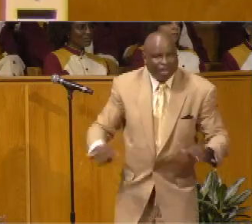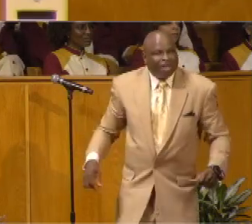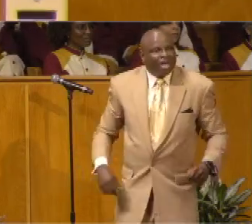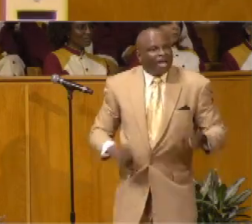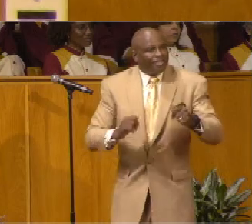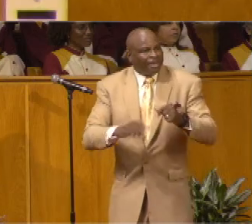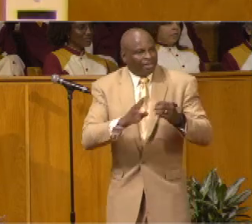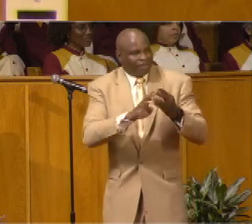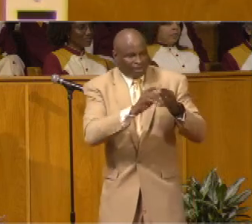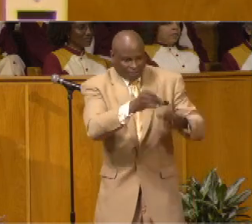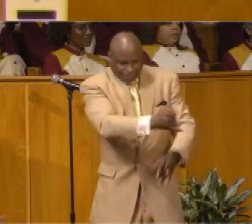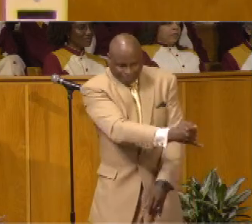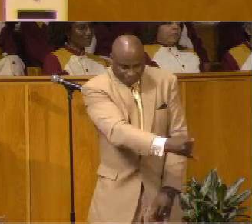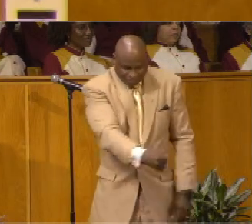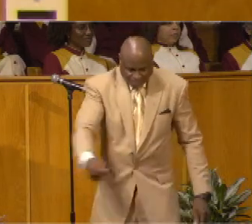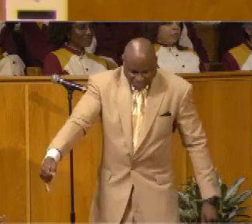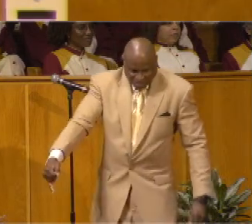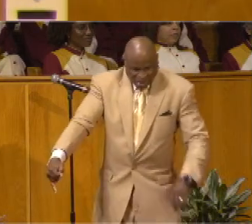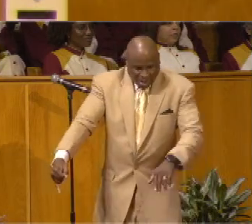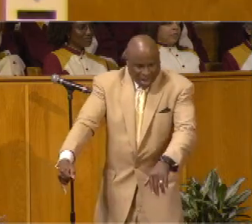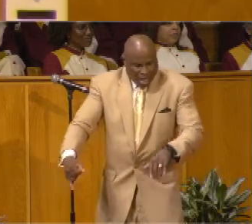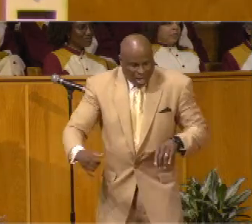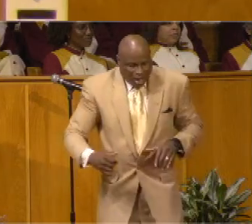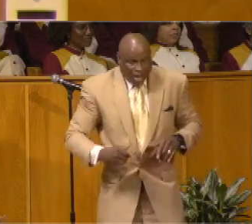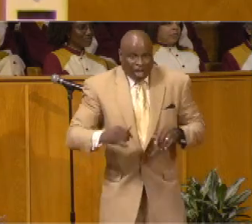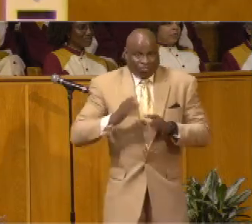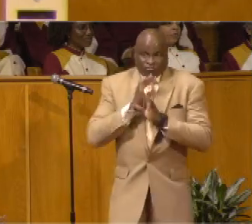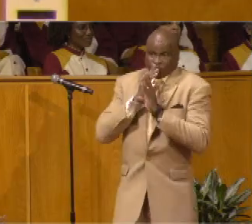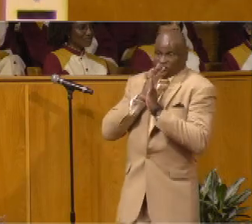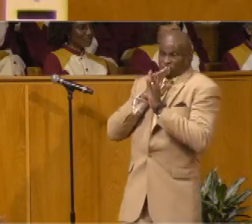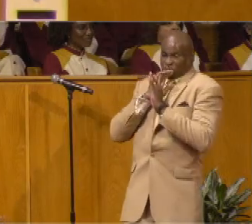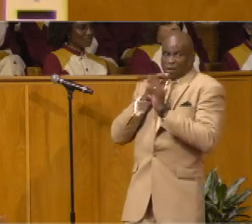There's a line in the sand between